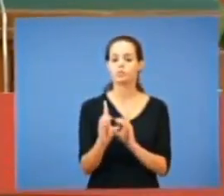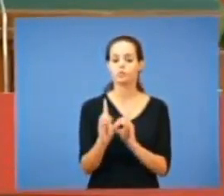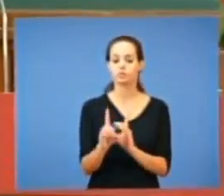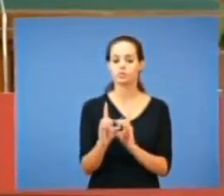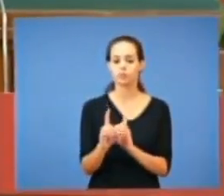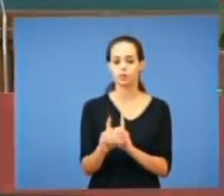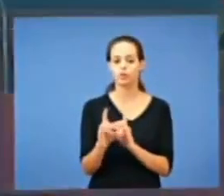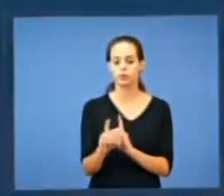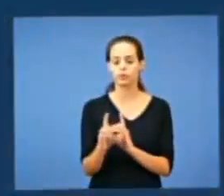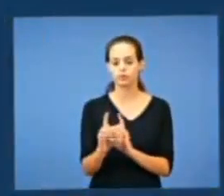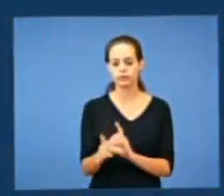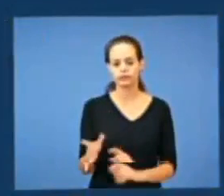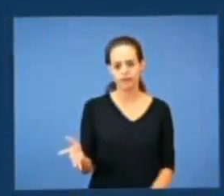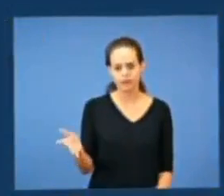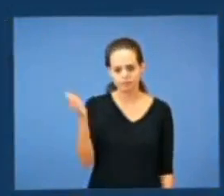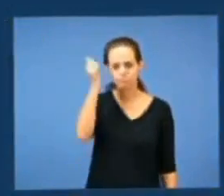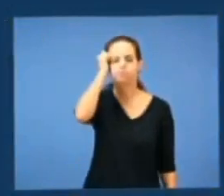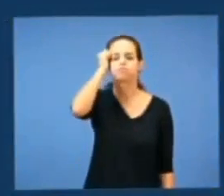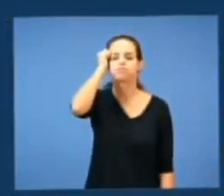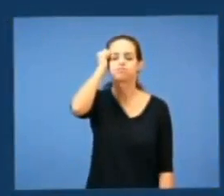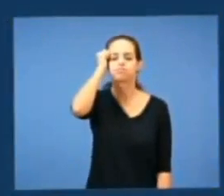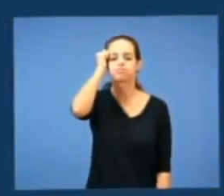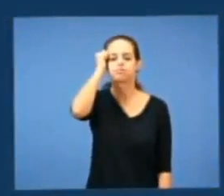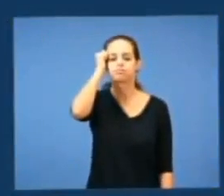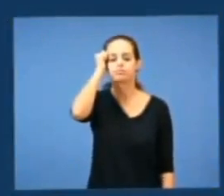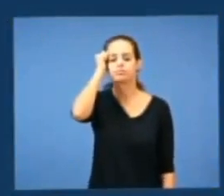doctrine, repentance,